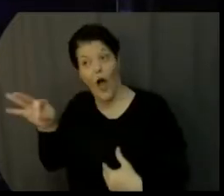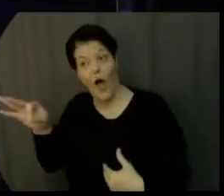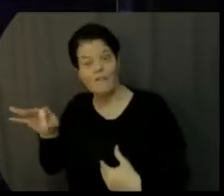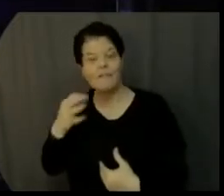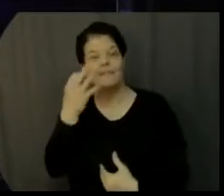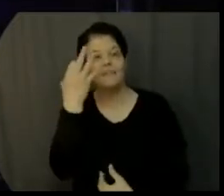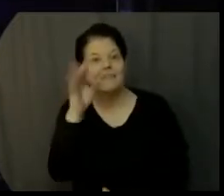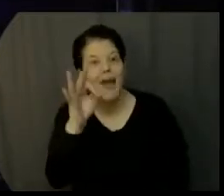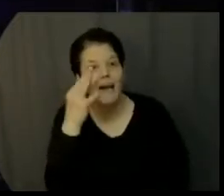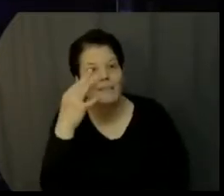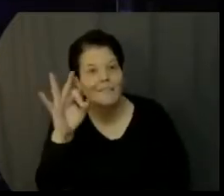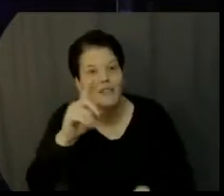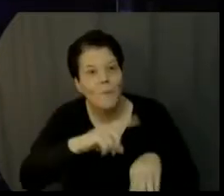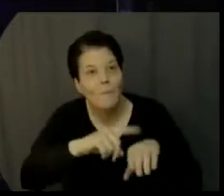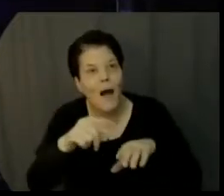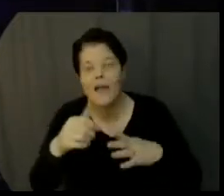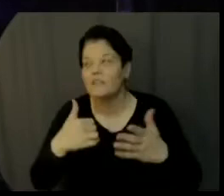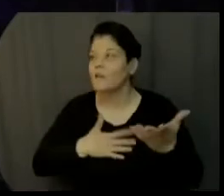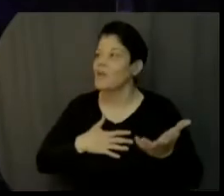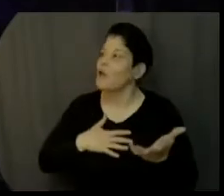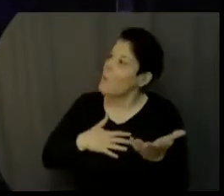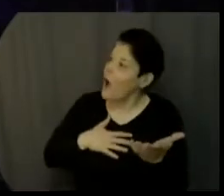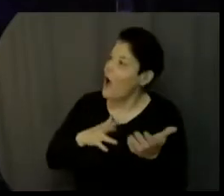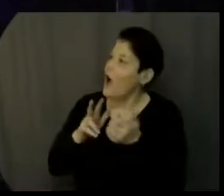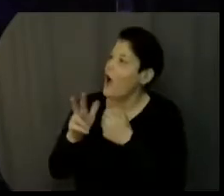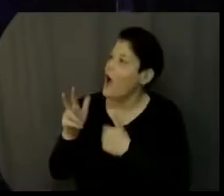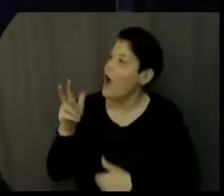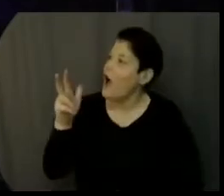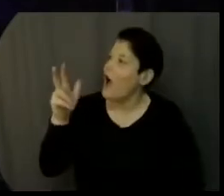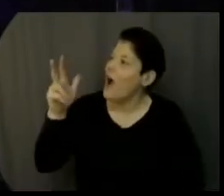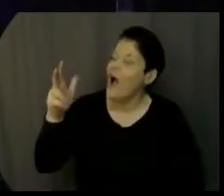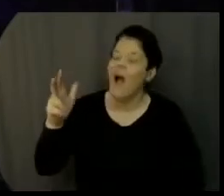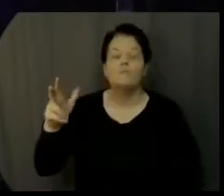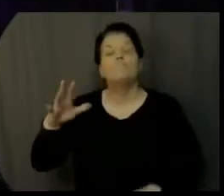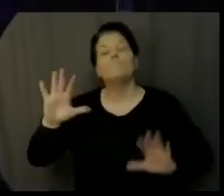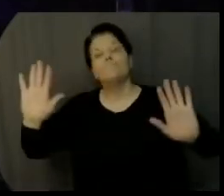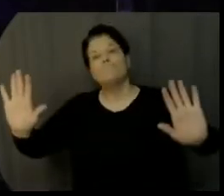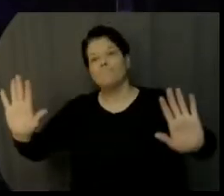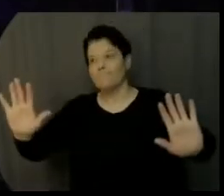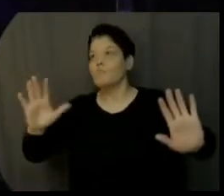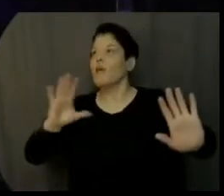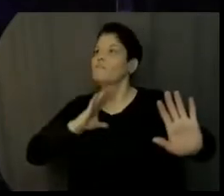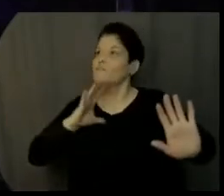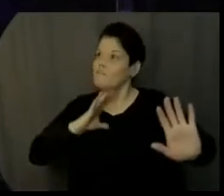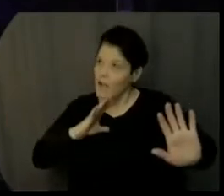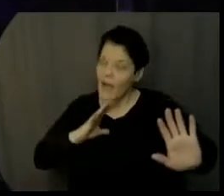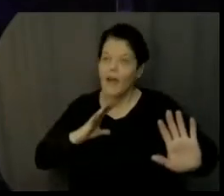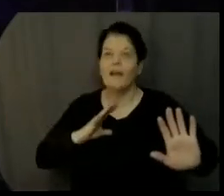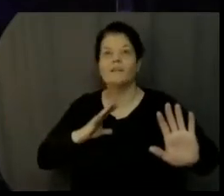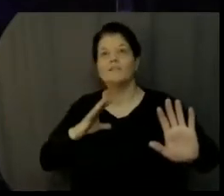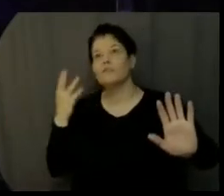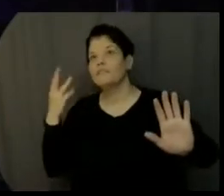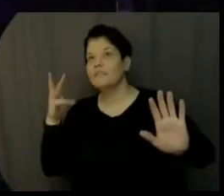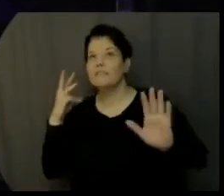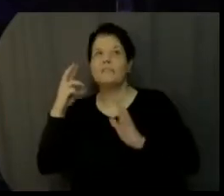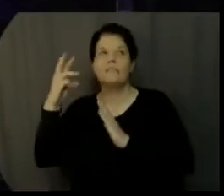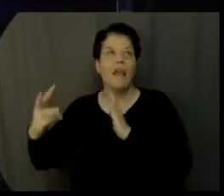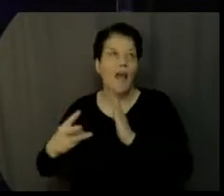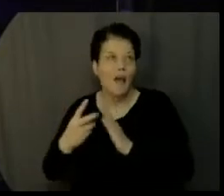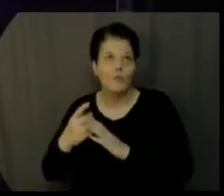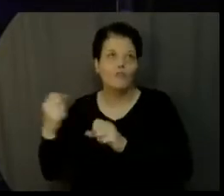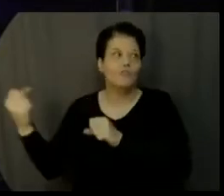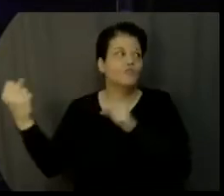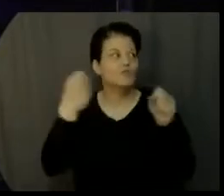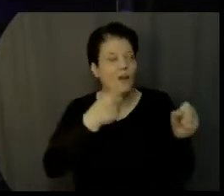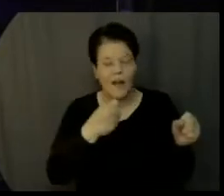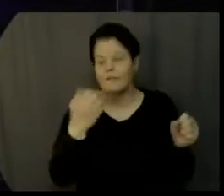Like, oh, gosh, that's like a long way. That's all right. It's a 16-hour trip, not a problem.